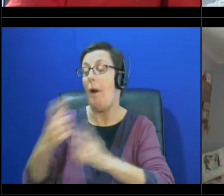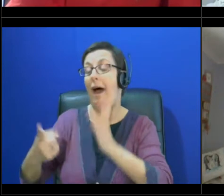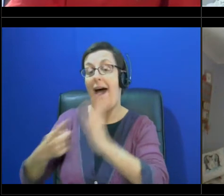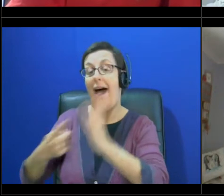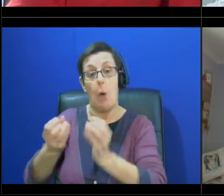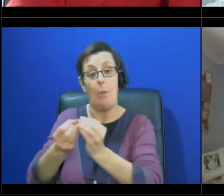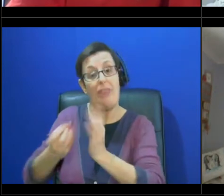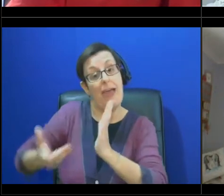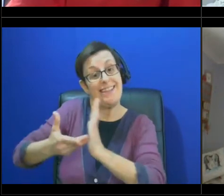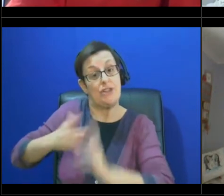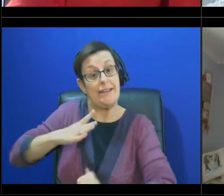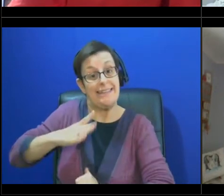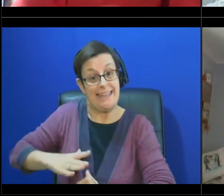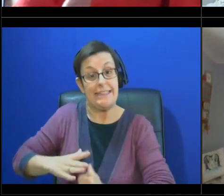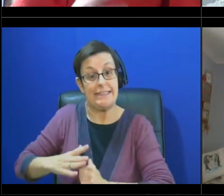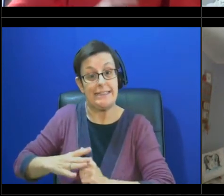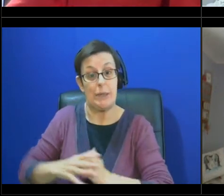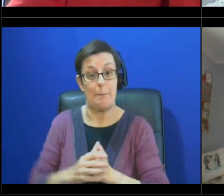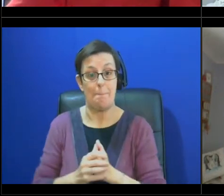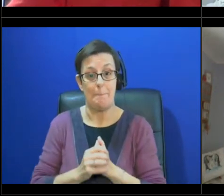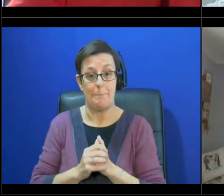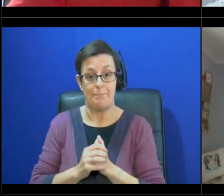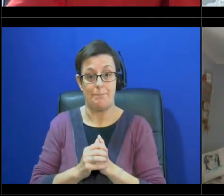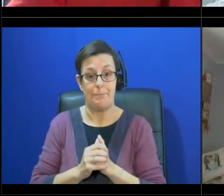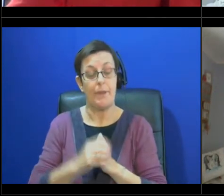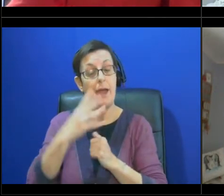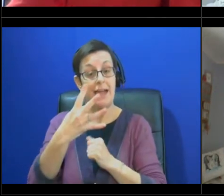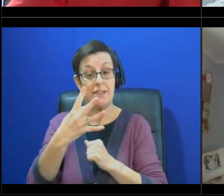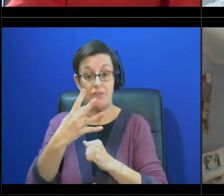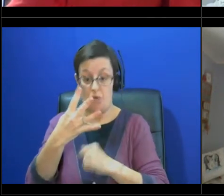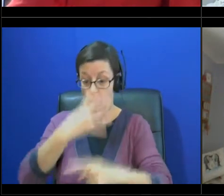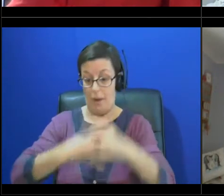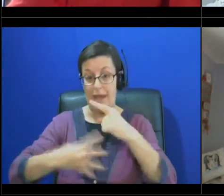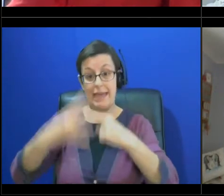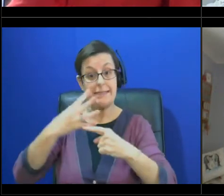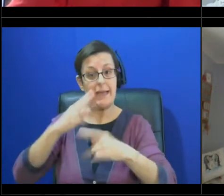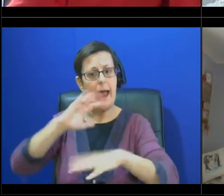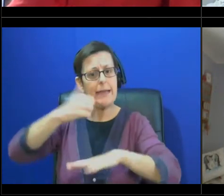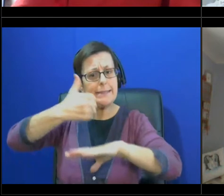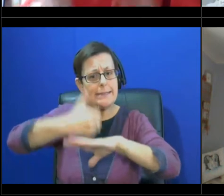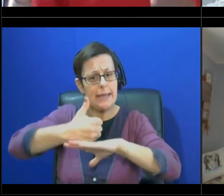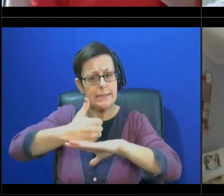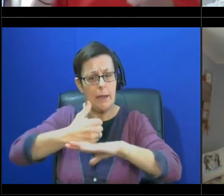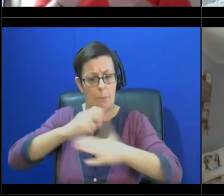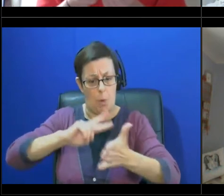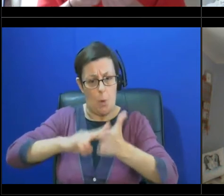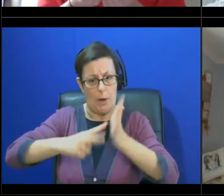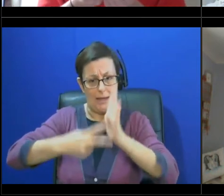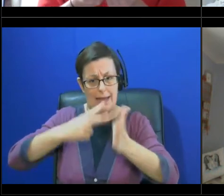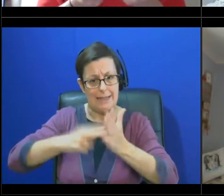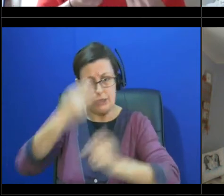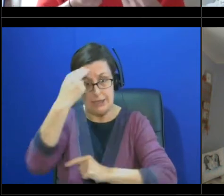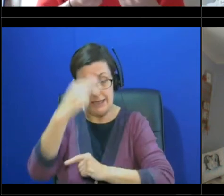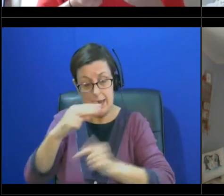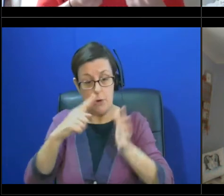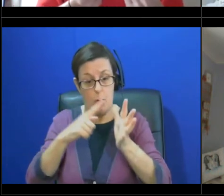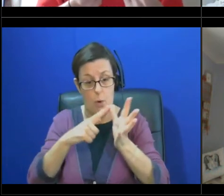And in the last 4 years, I set up an organisation called Audio Visibility, just